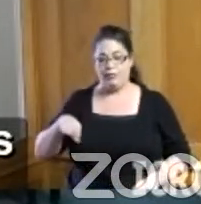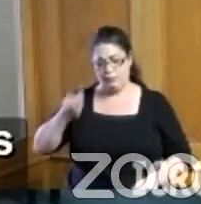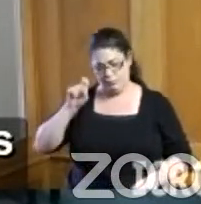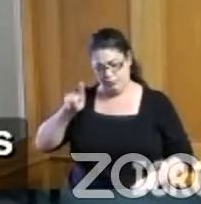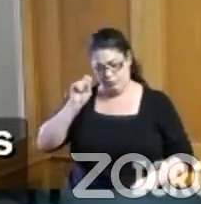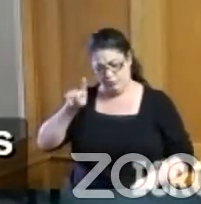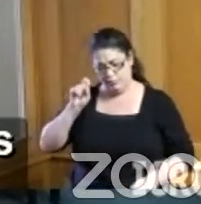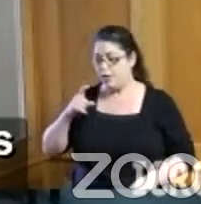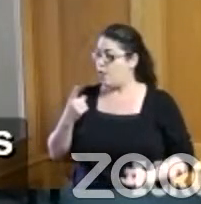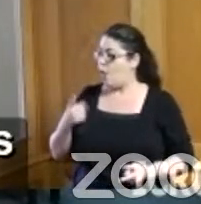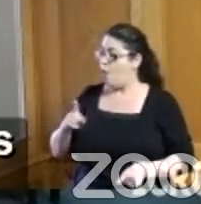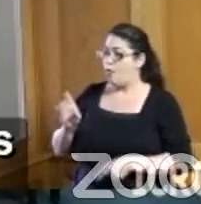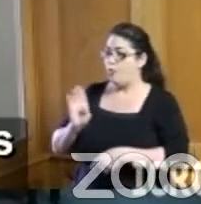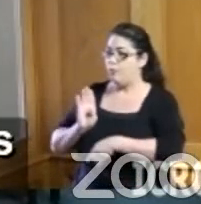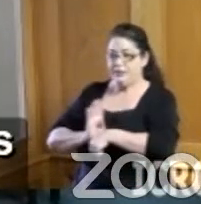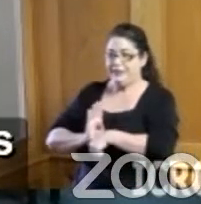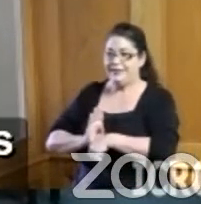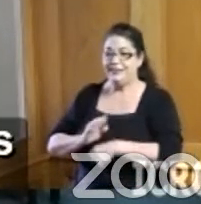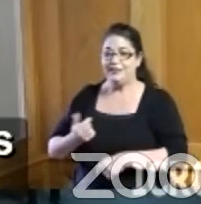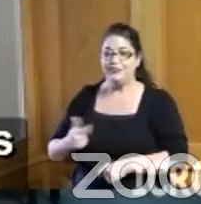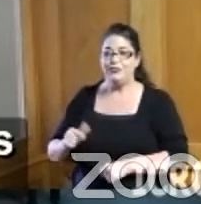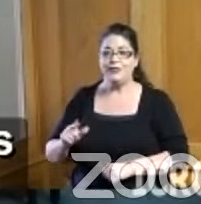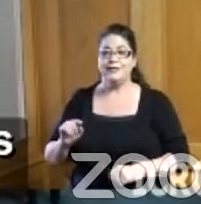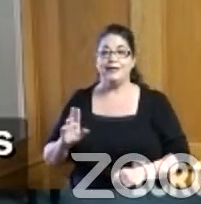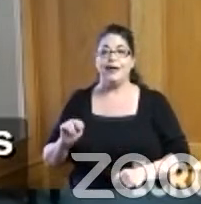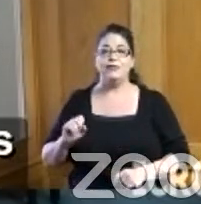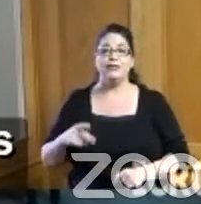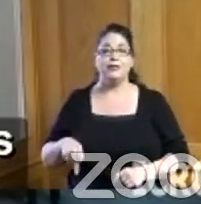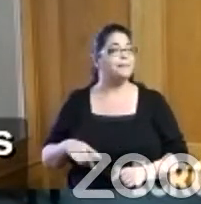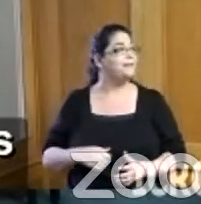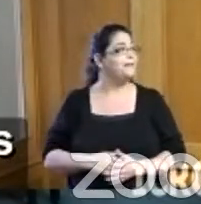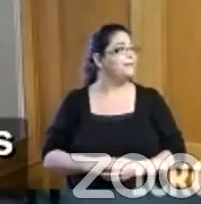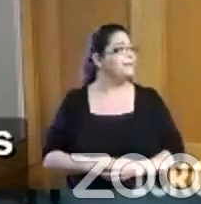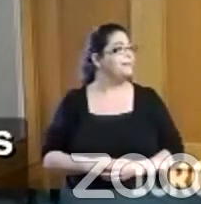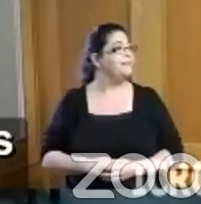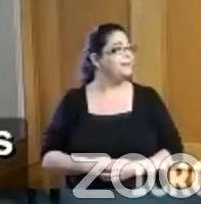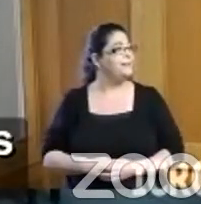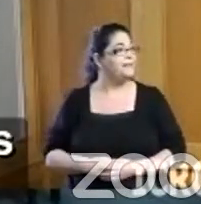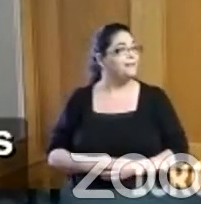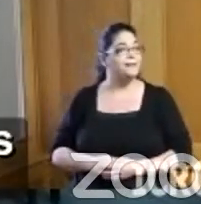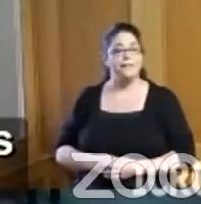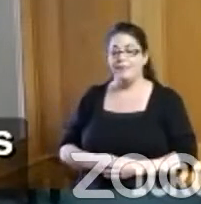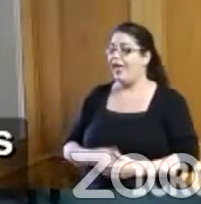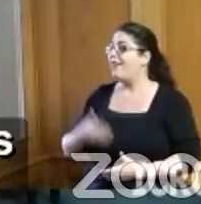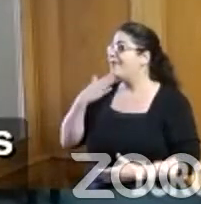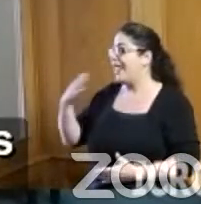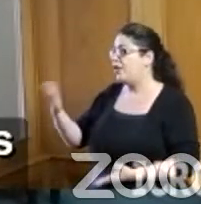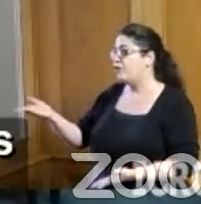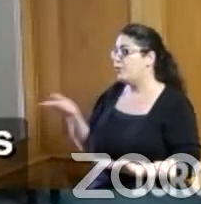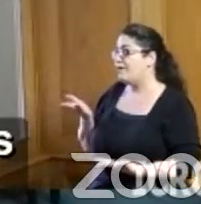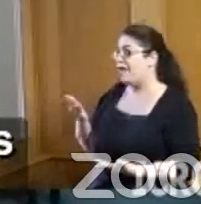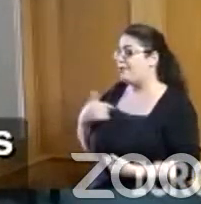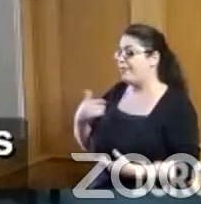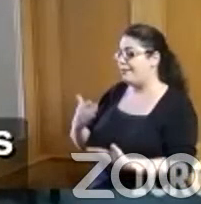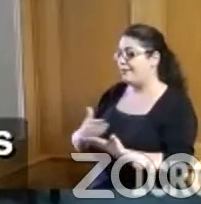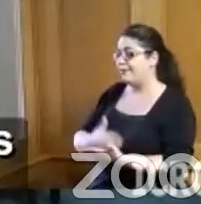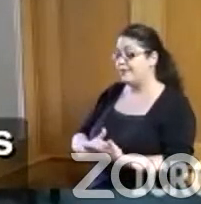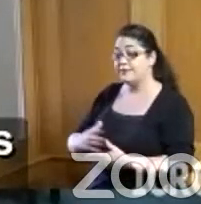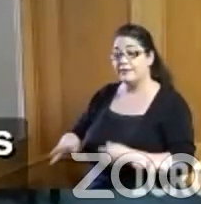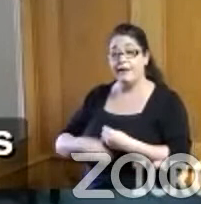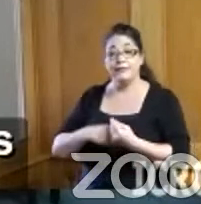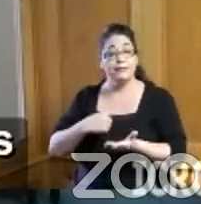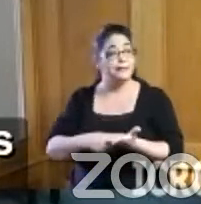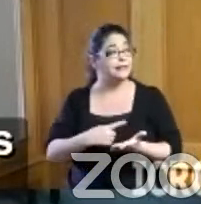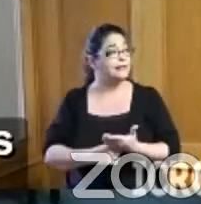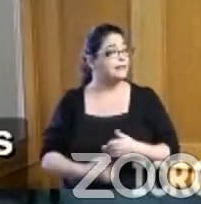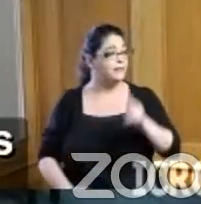a lot going on. So, and we want to make sure we, you know, of course, we're being fair. So I'll get that list from you. So any additional discussion?